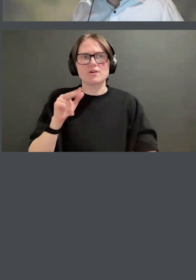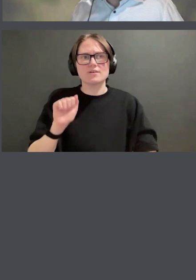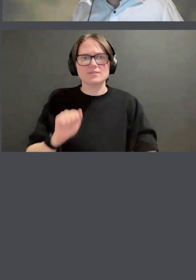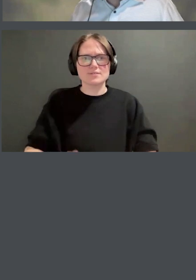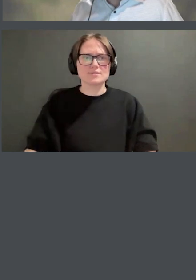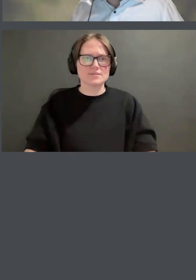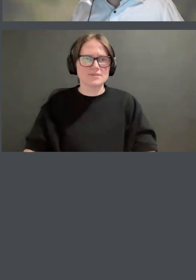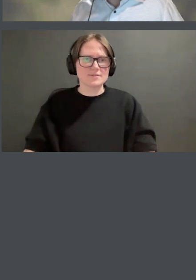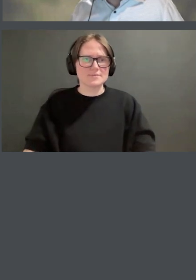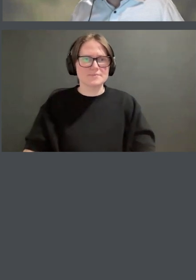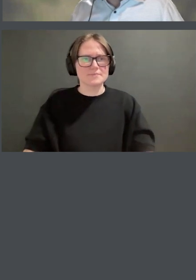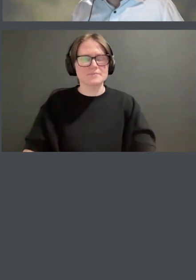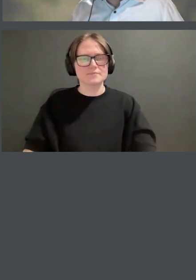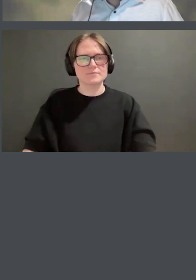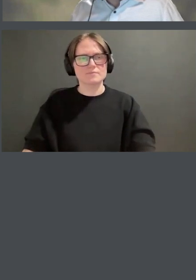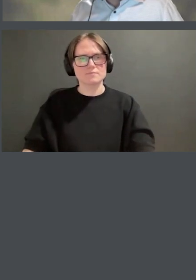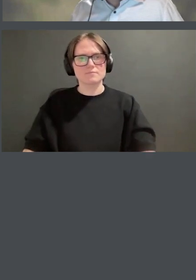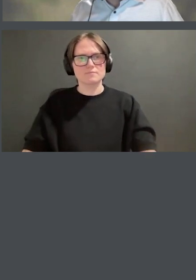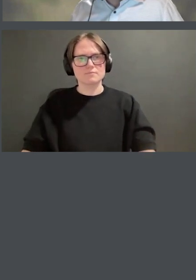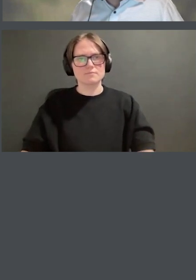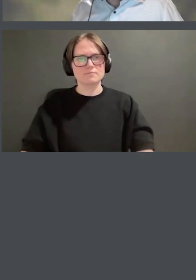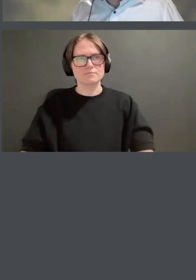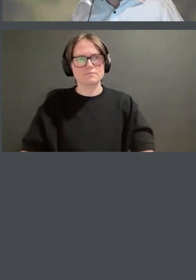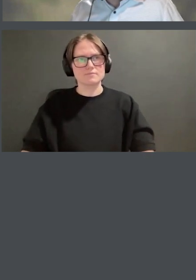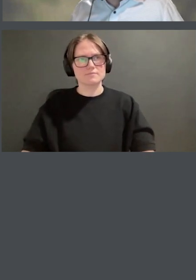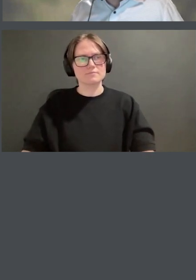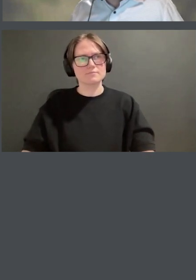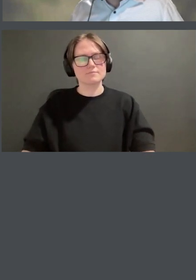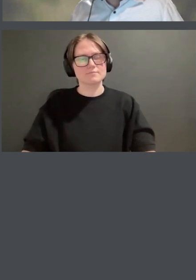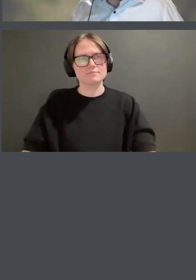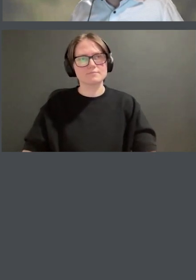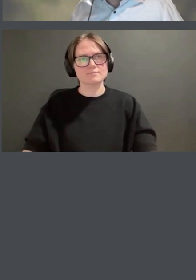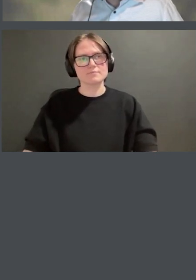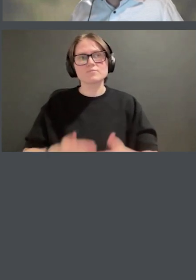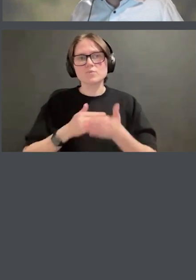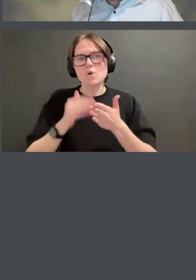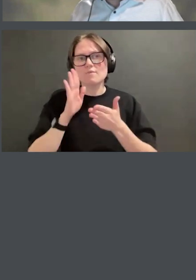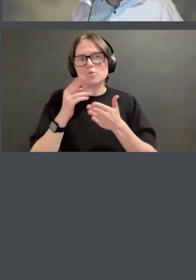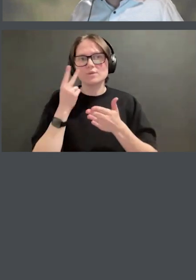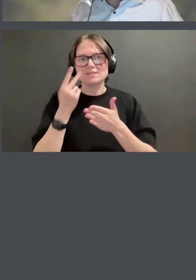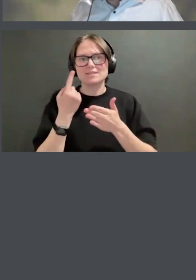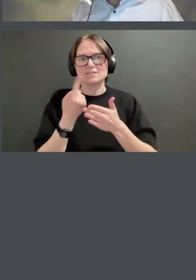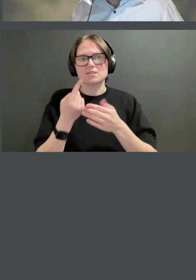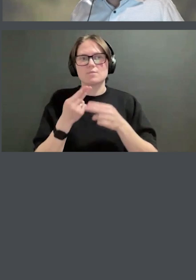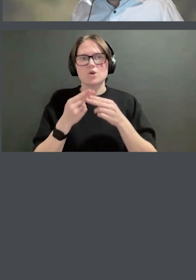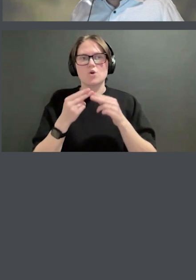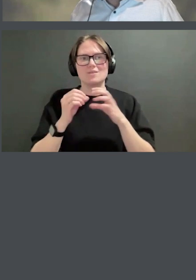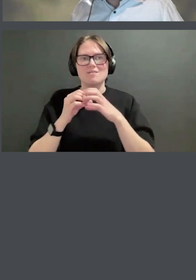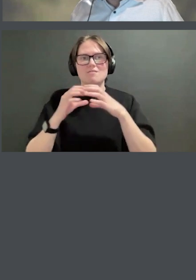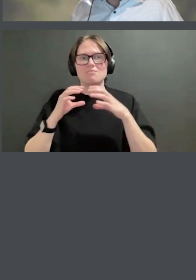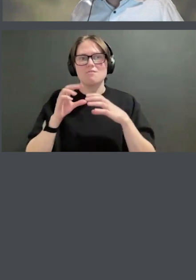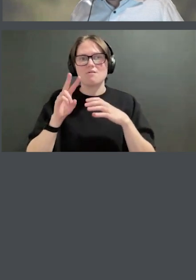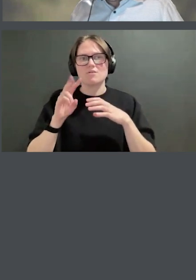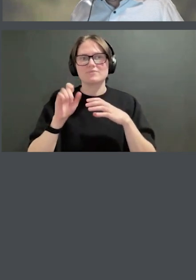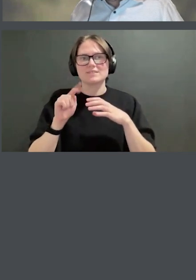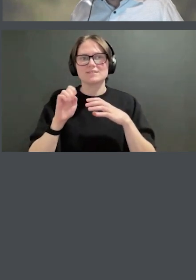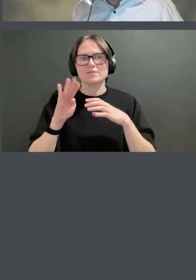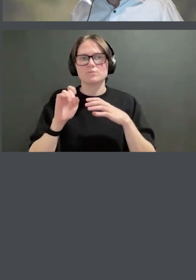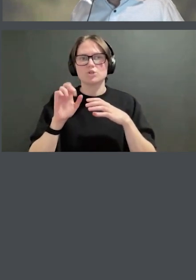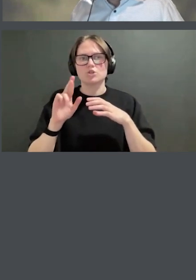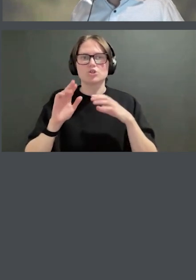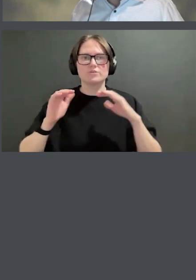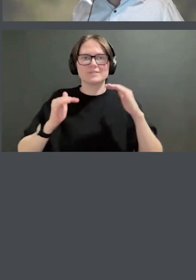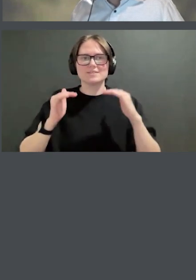We often will see something called an enlarged vestibular aqueduct. This is a patient with a